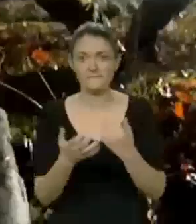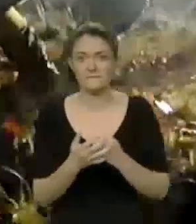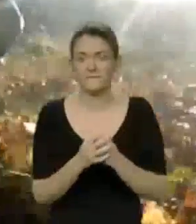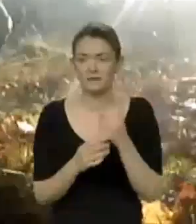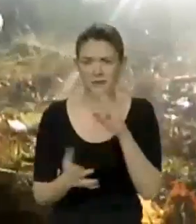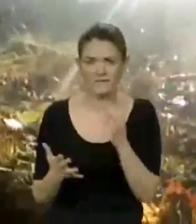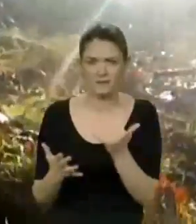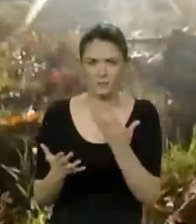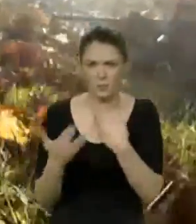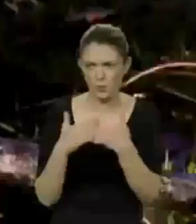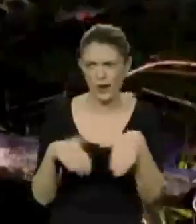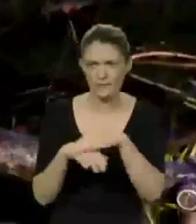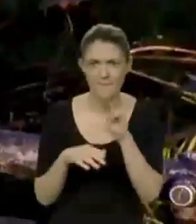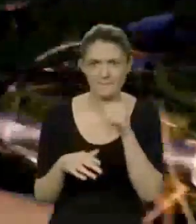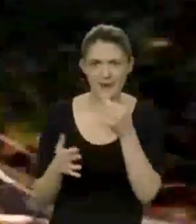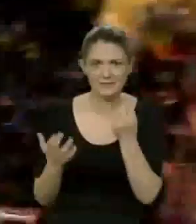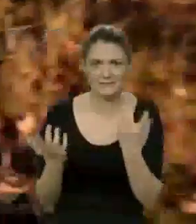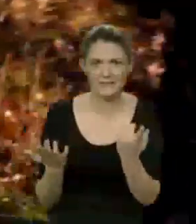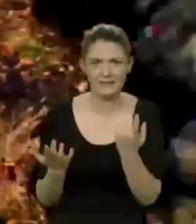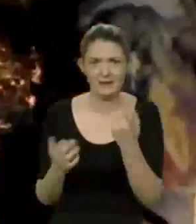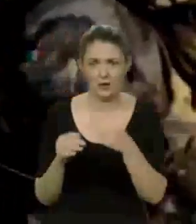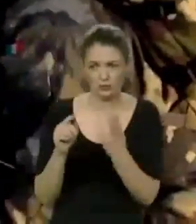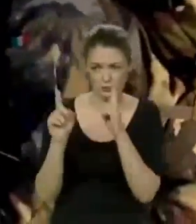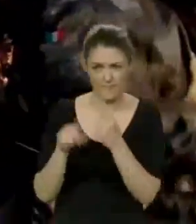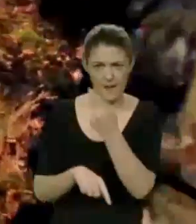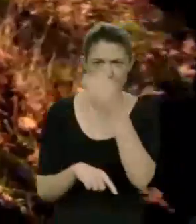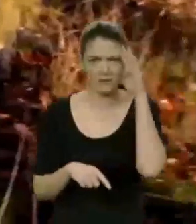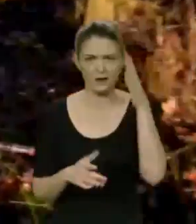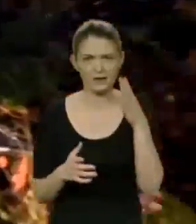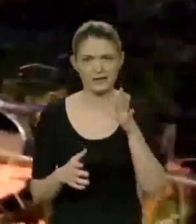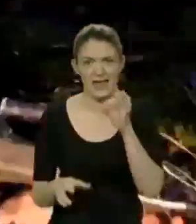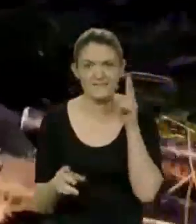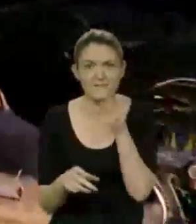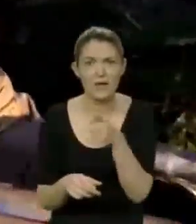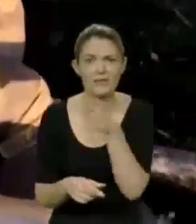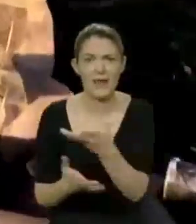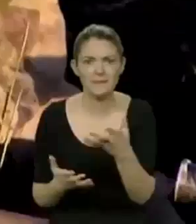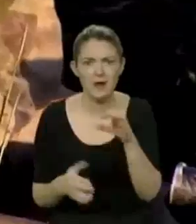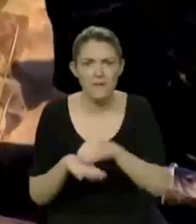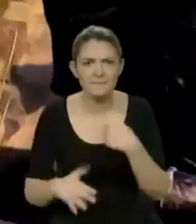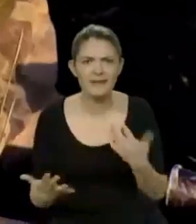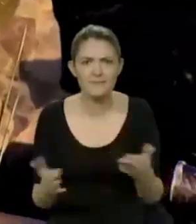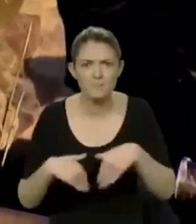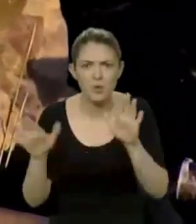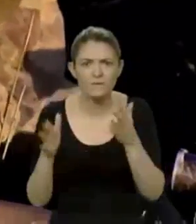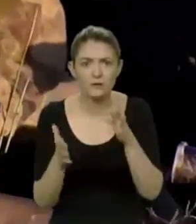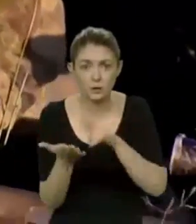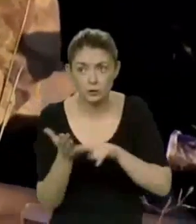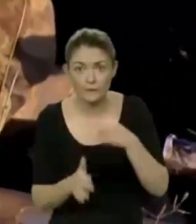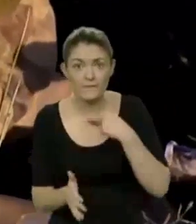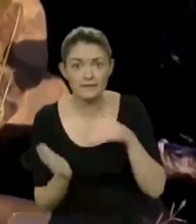be? Get them then. FSG, on me, move. Duffy, start using your voice, yeah? Good